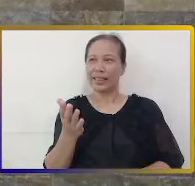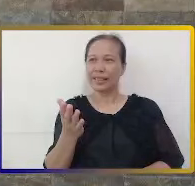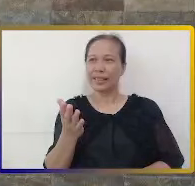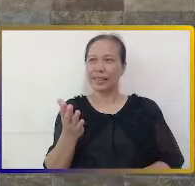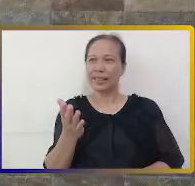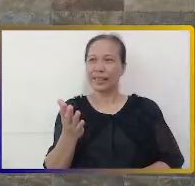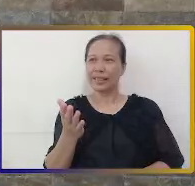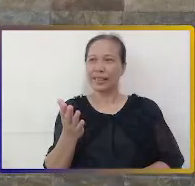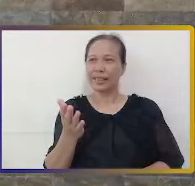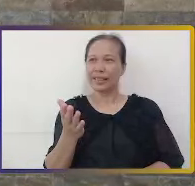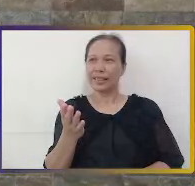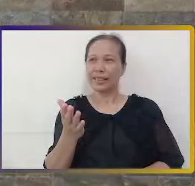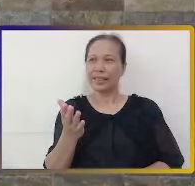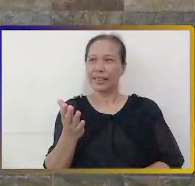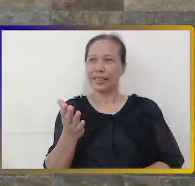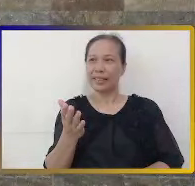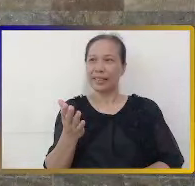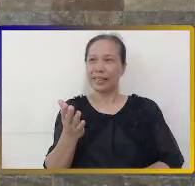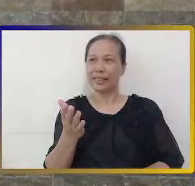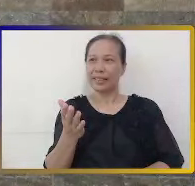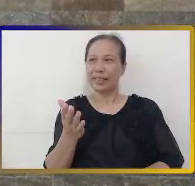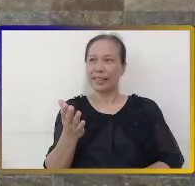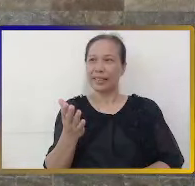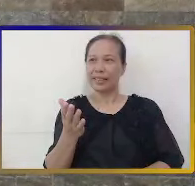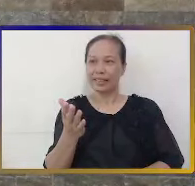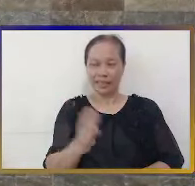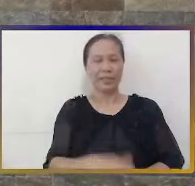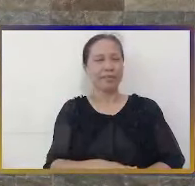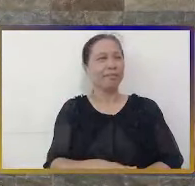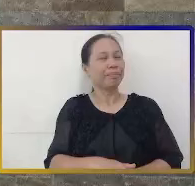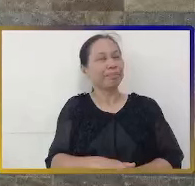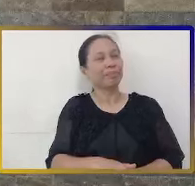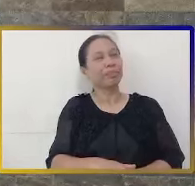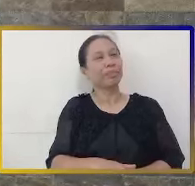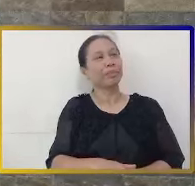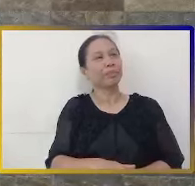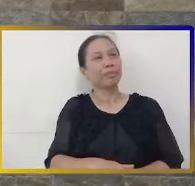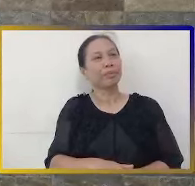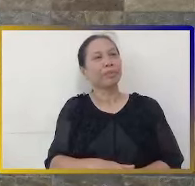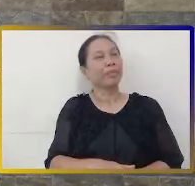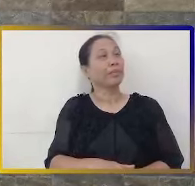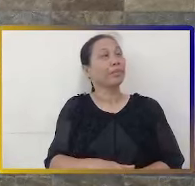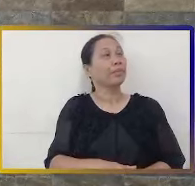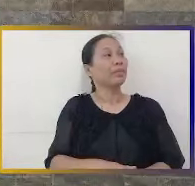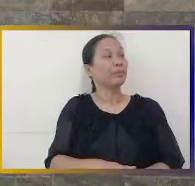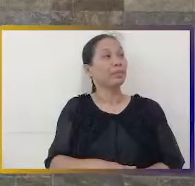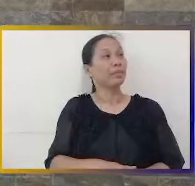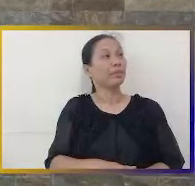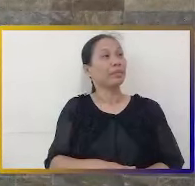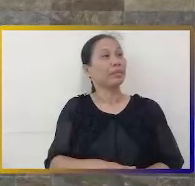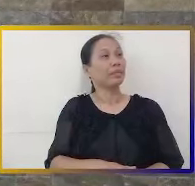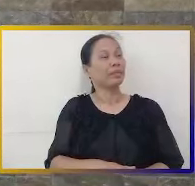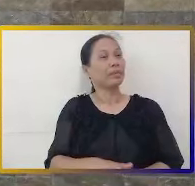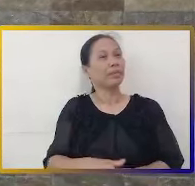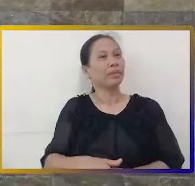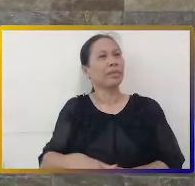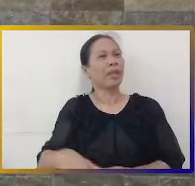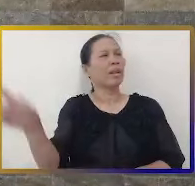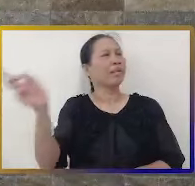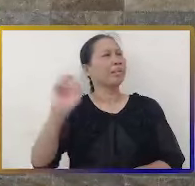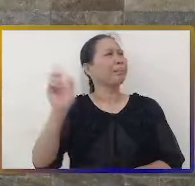statute forever from among the children of Israel you see that now What what was what what is